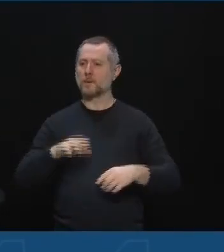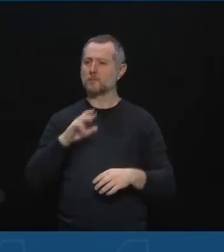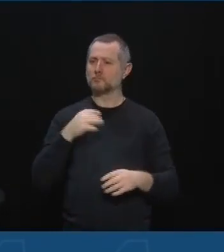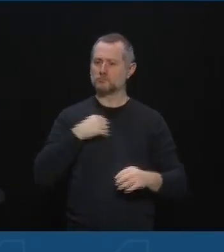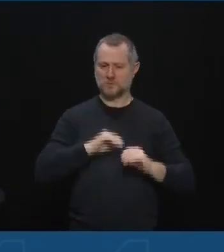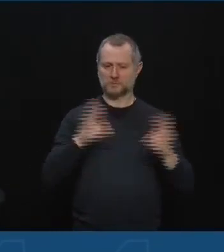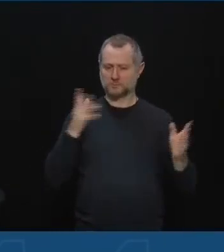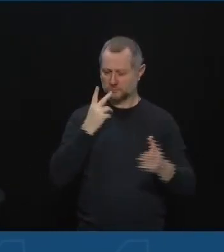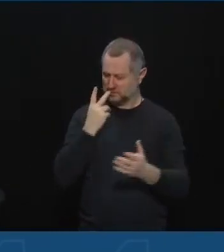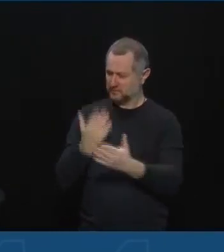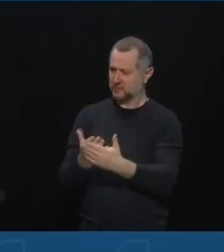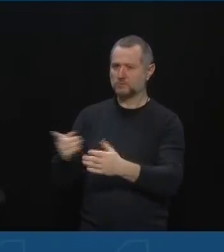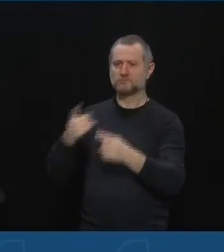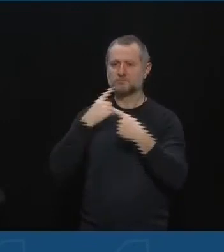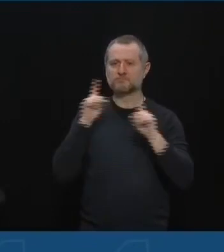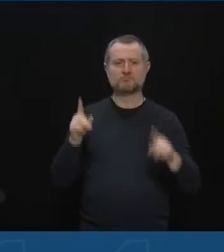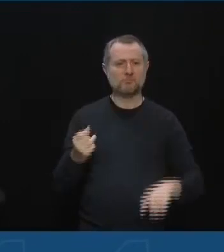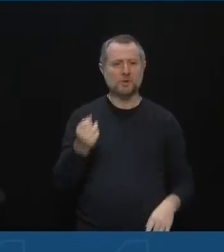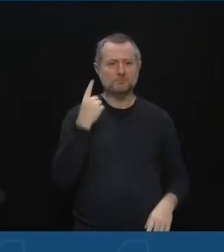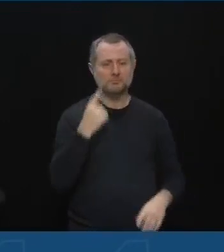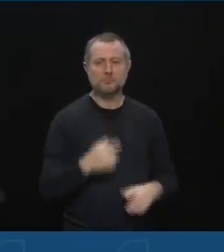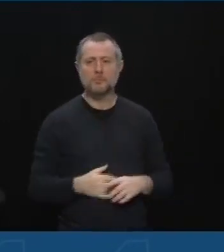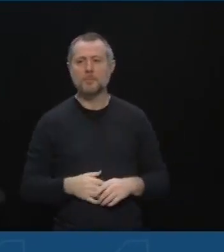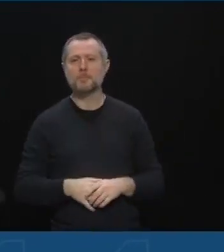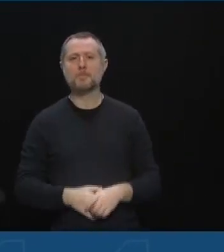that have been made today.